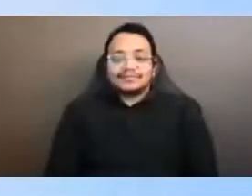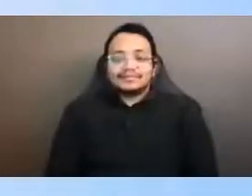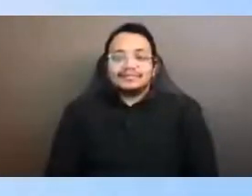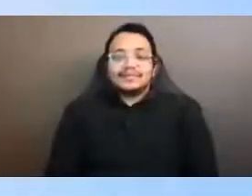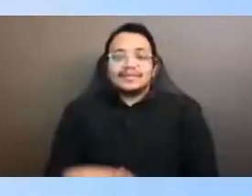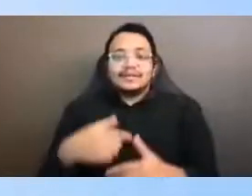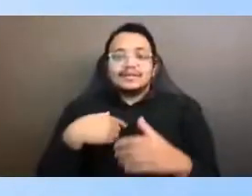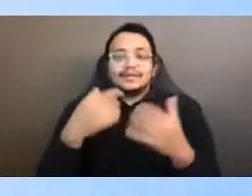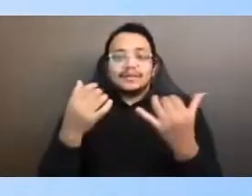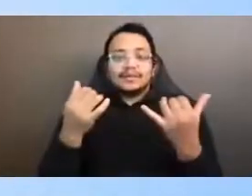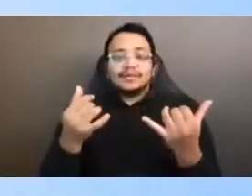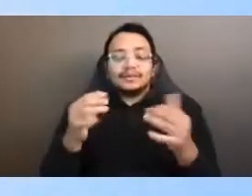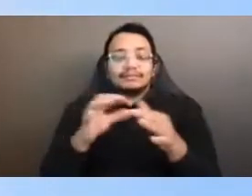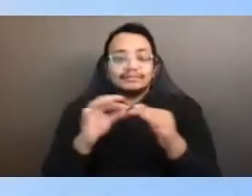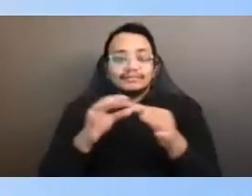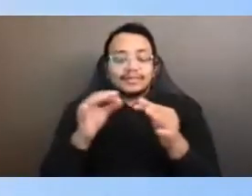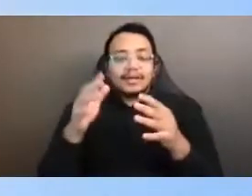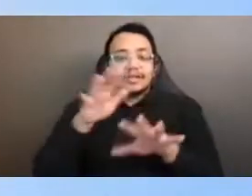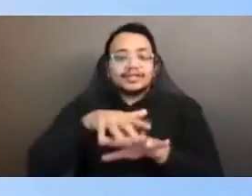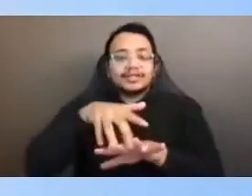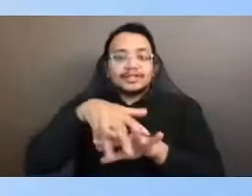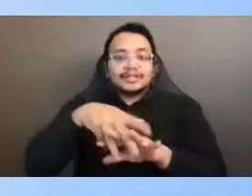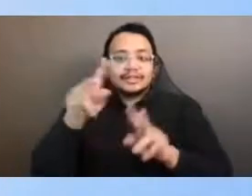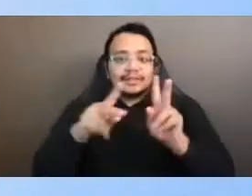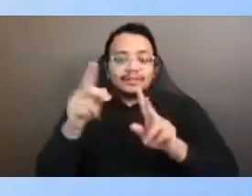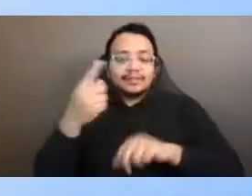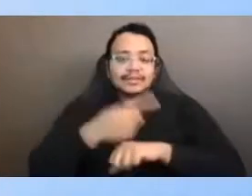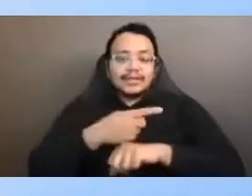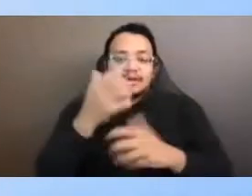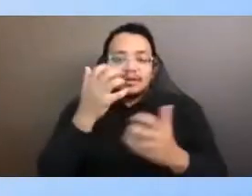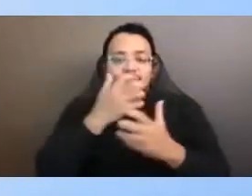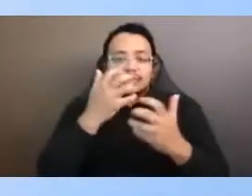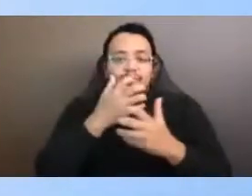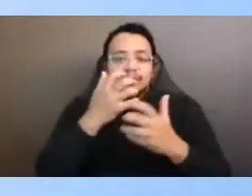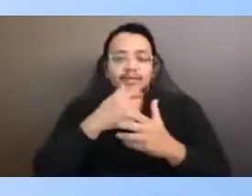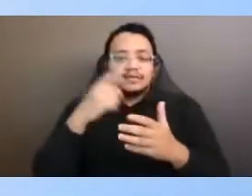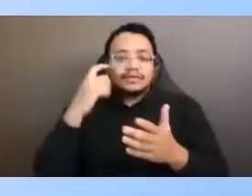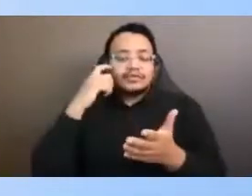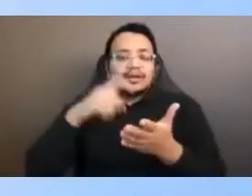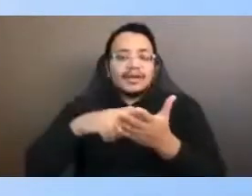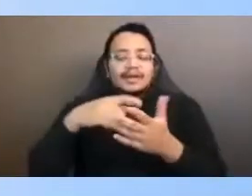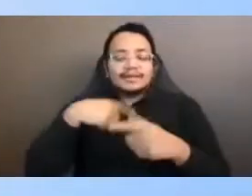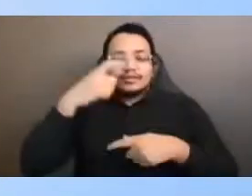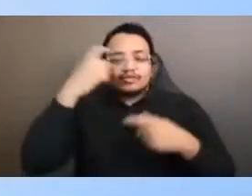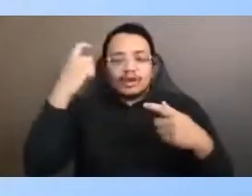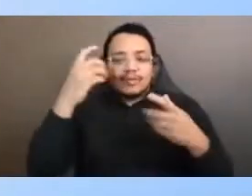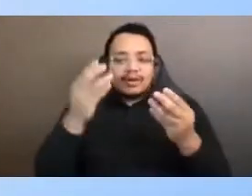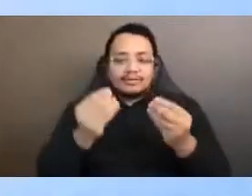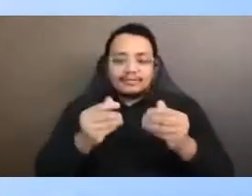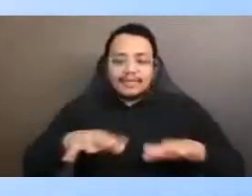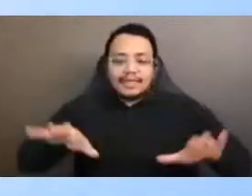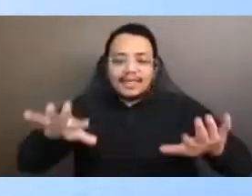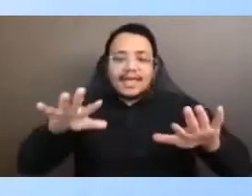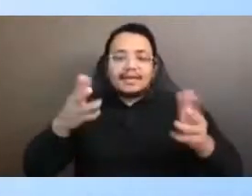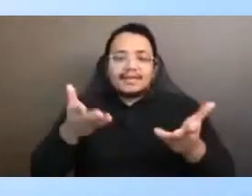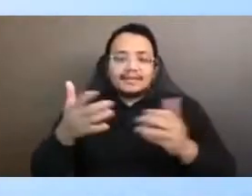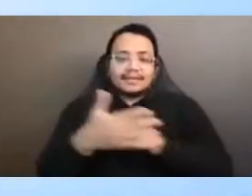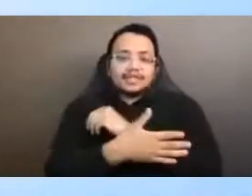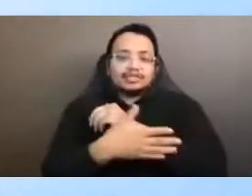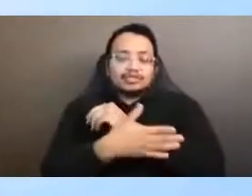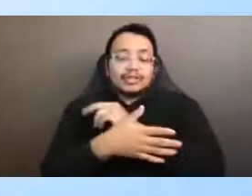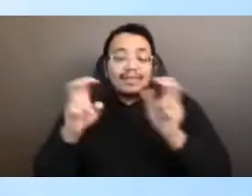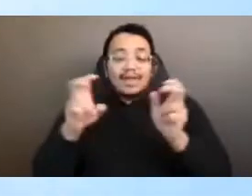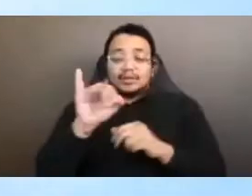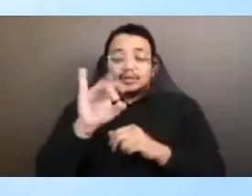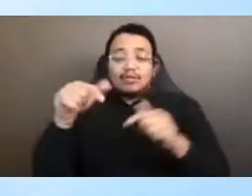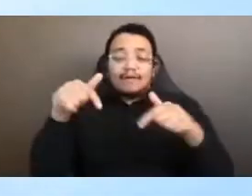Peoples Day, there is so much trauma embedded in the soil. The soil of this country is what she was referring to.